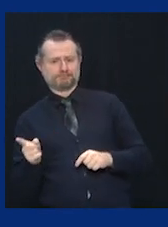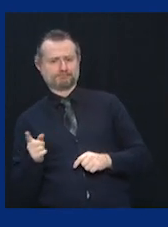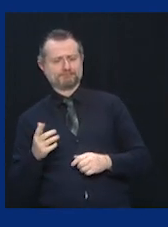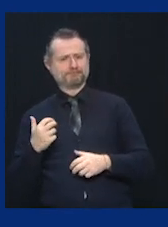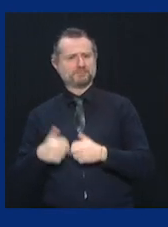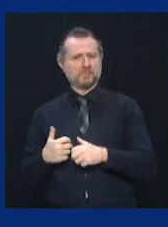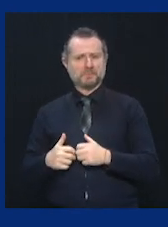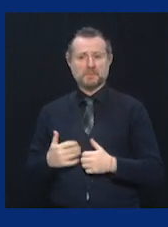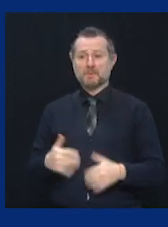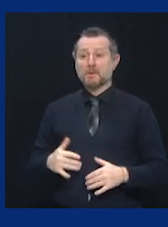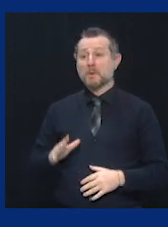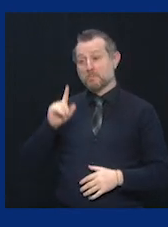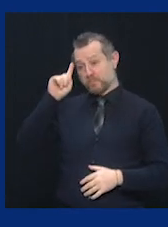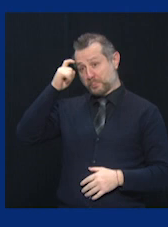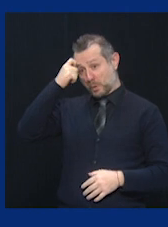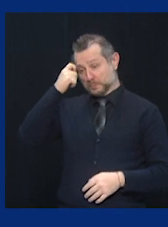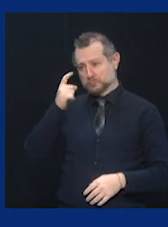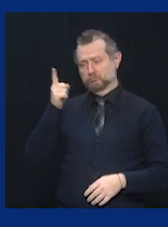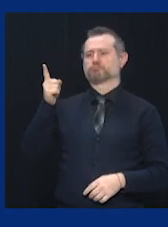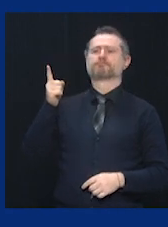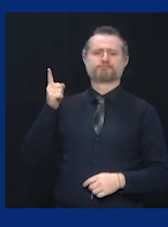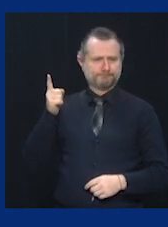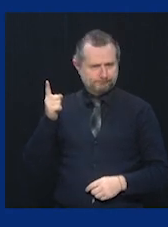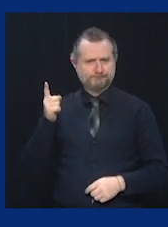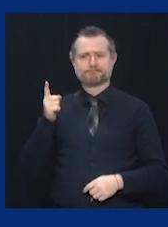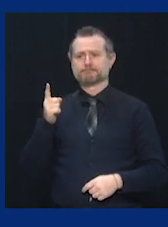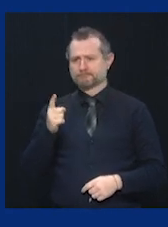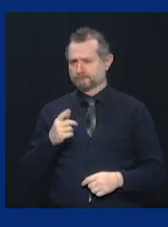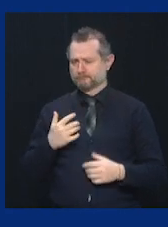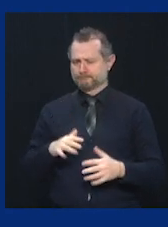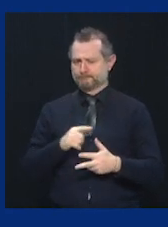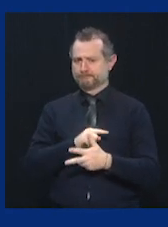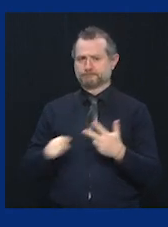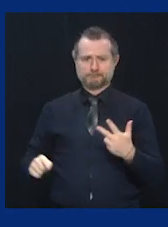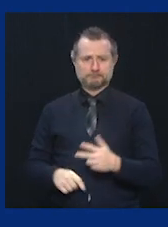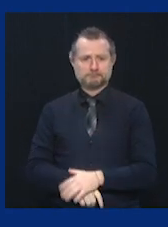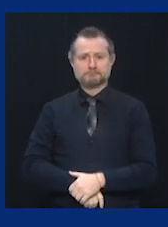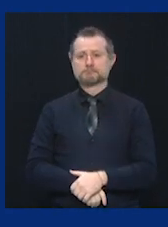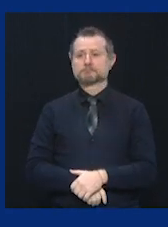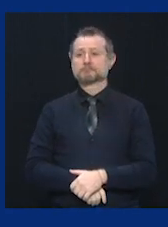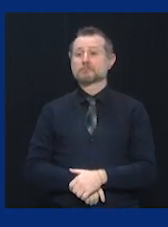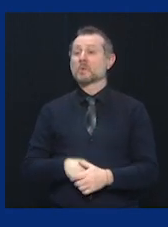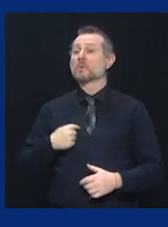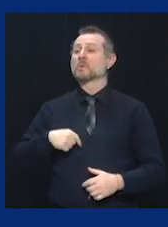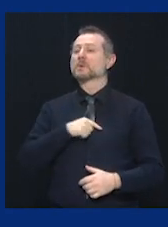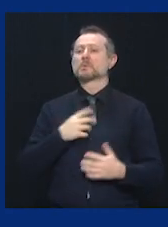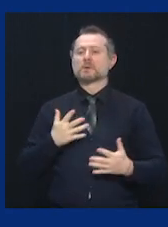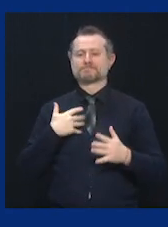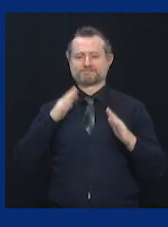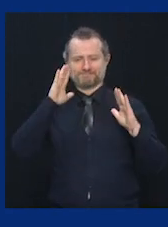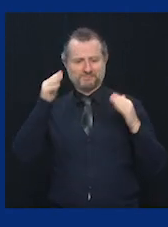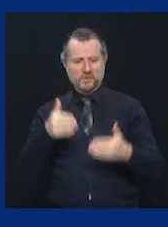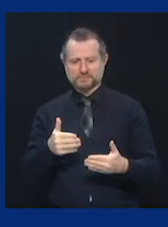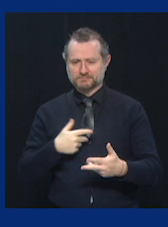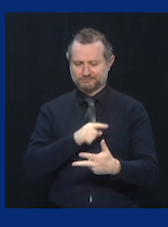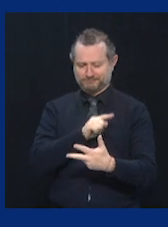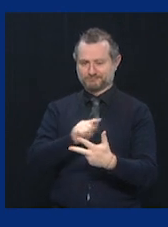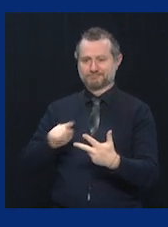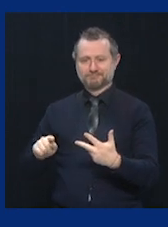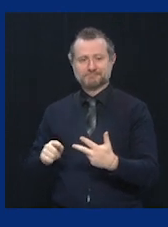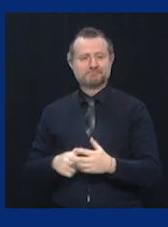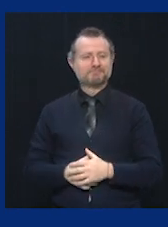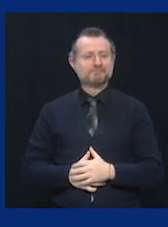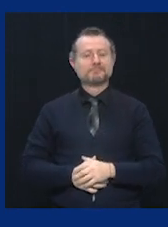the Bronx in New York City is an issue. So we're going to be focusing on those three areas.